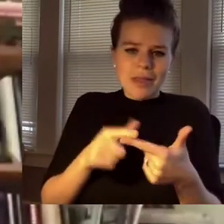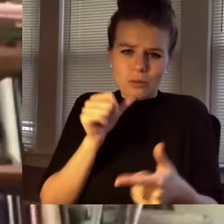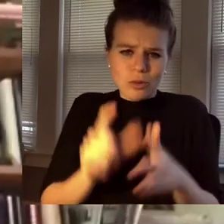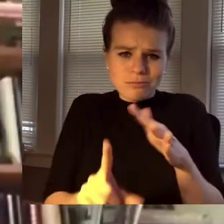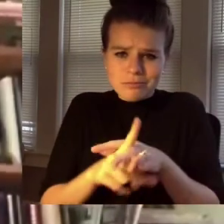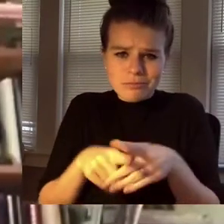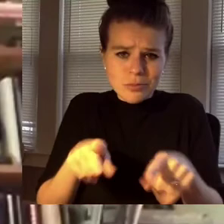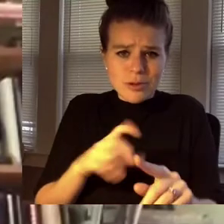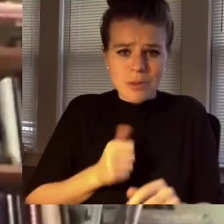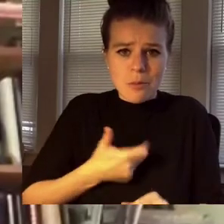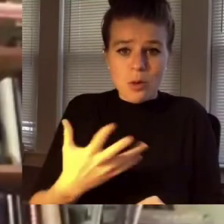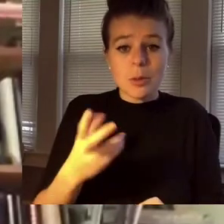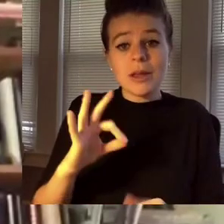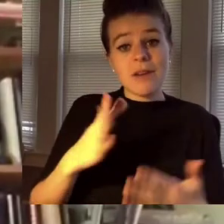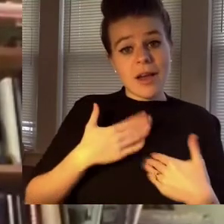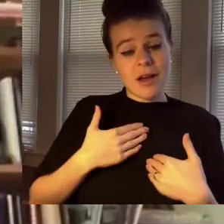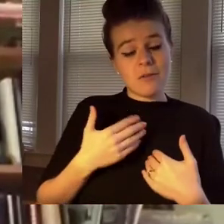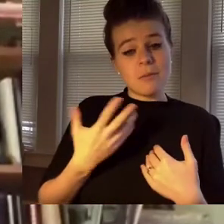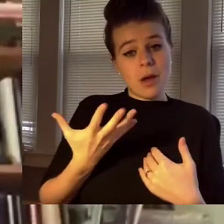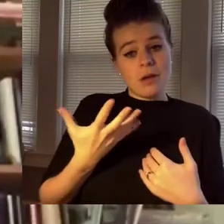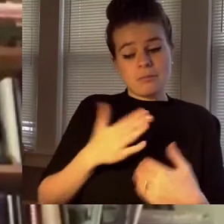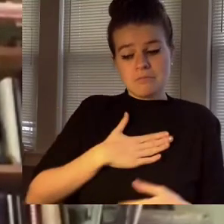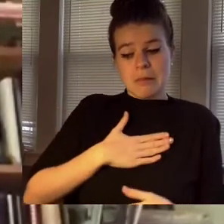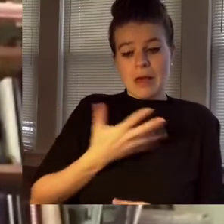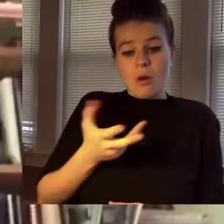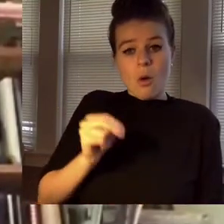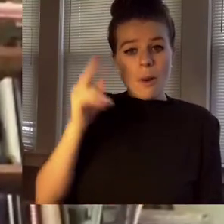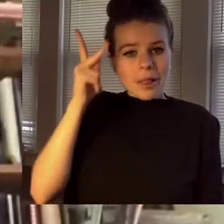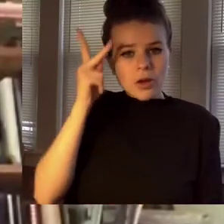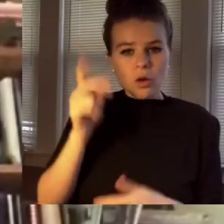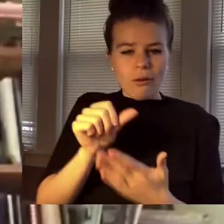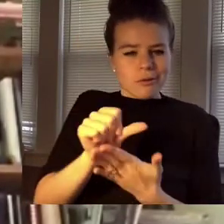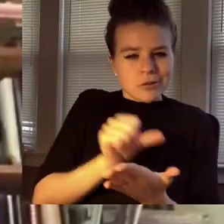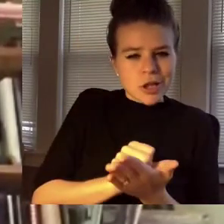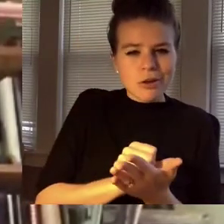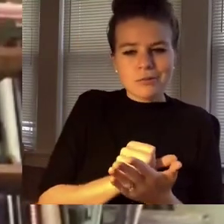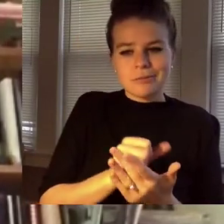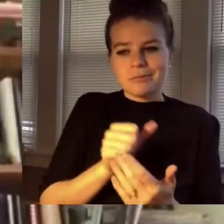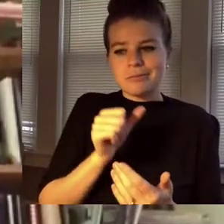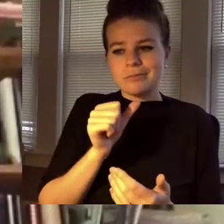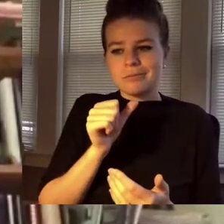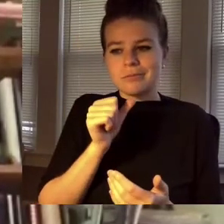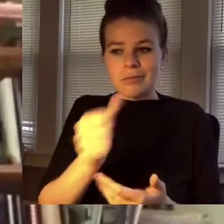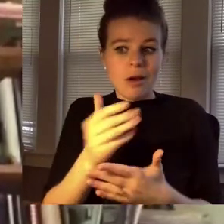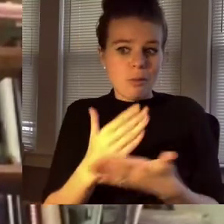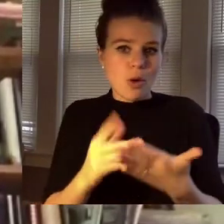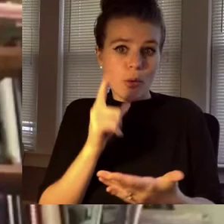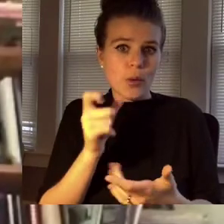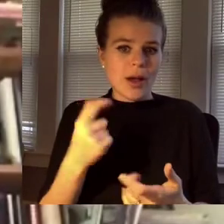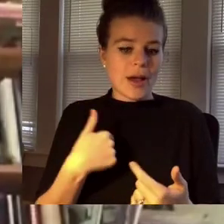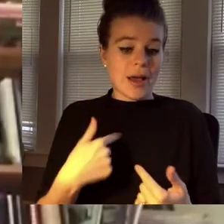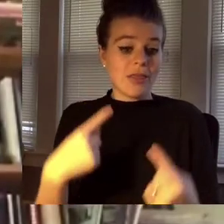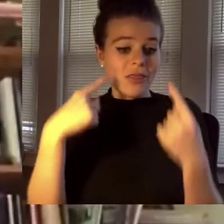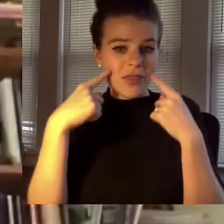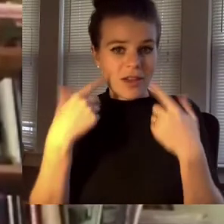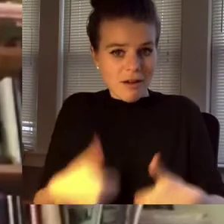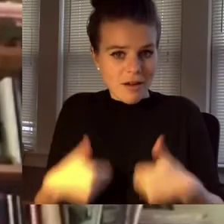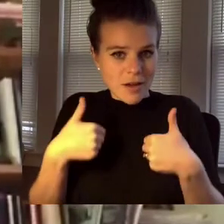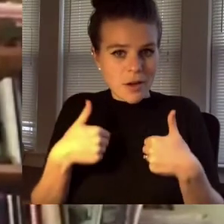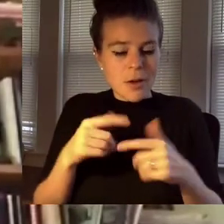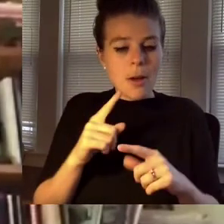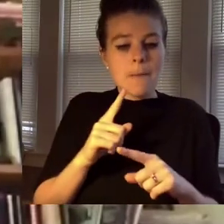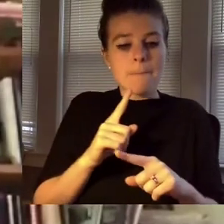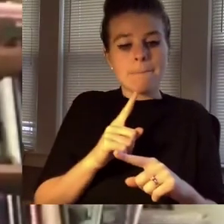political agenda on my own poetry, then I'm, and it's not part of who I think I am, but what I think poetry should look like, then I think